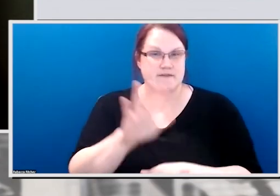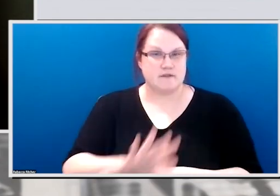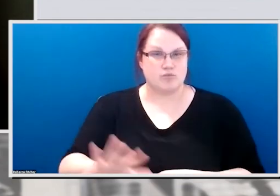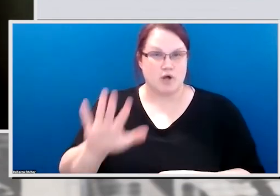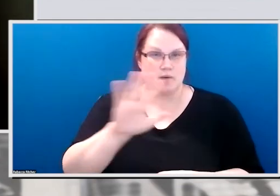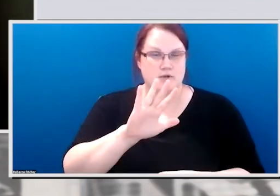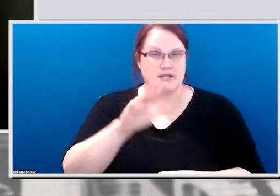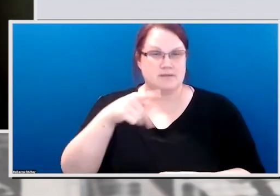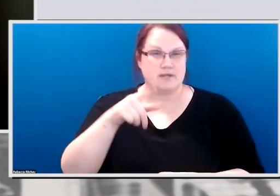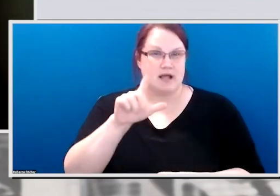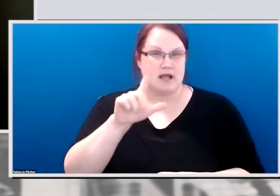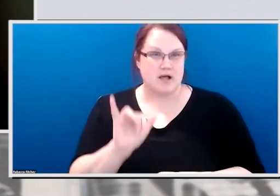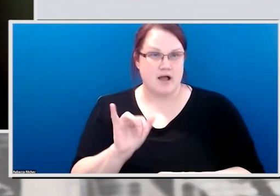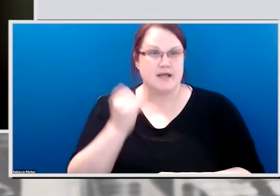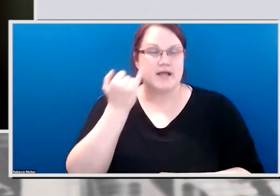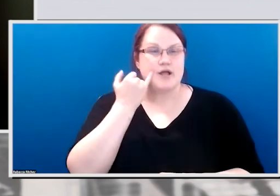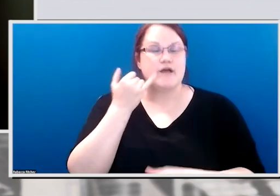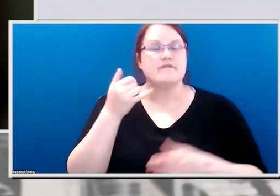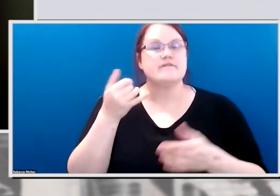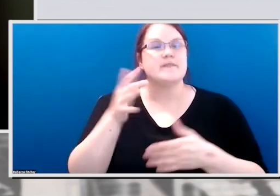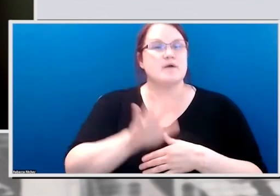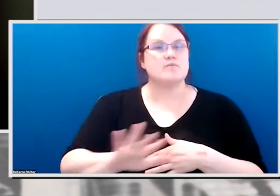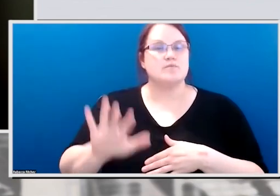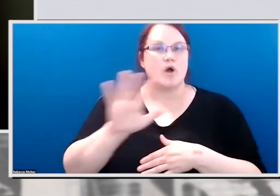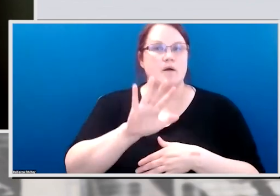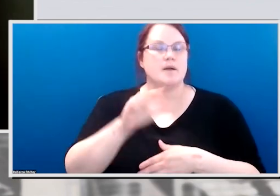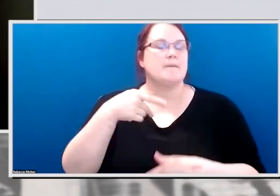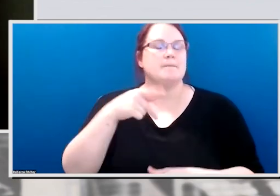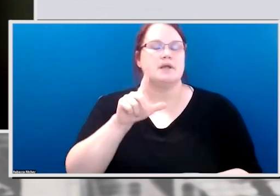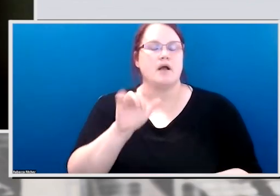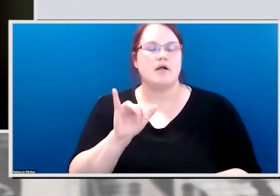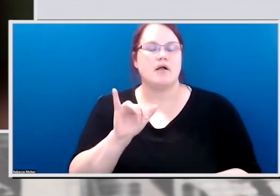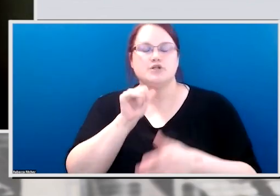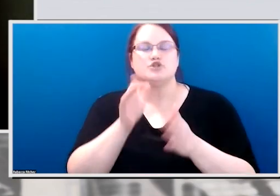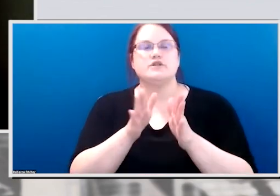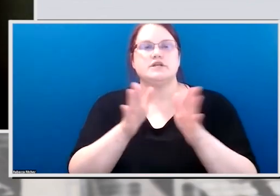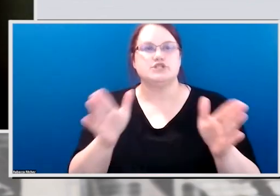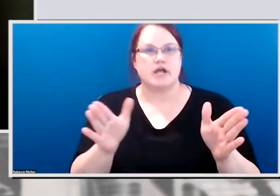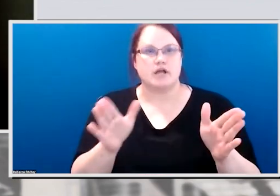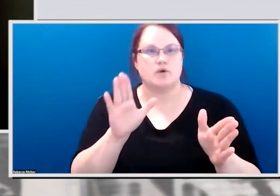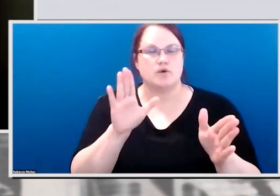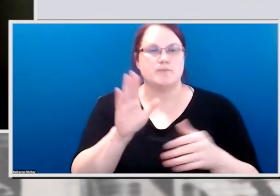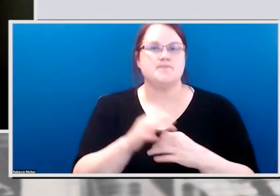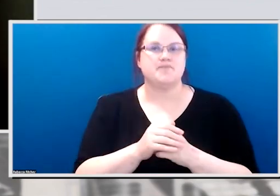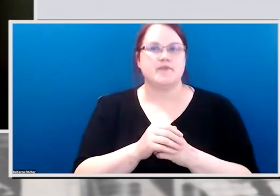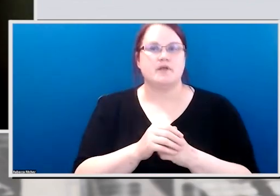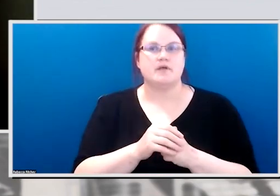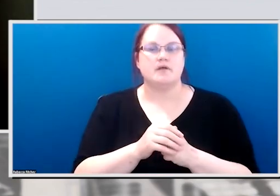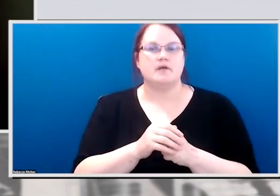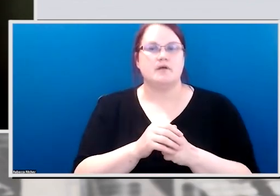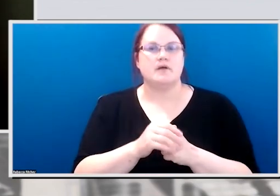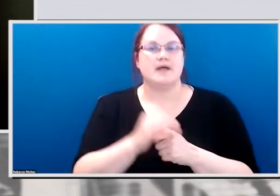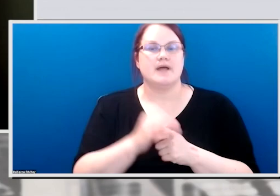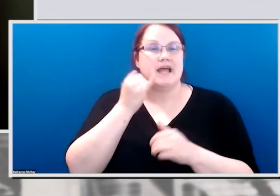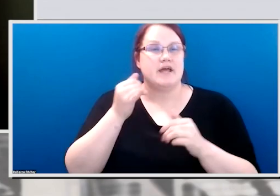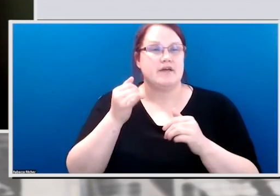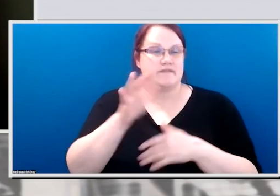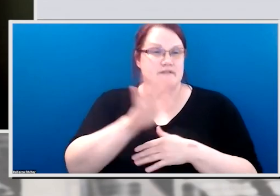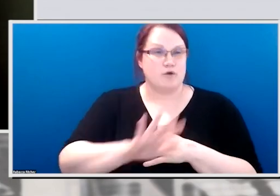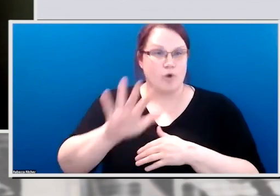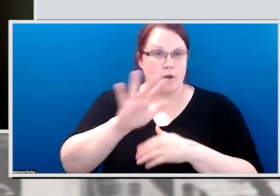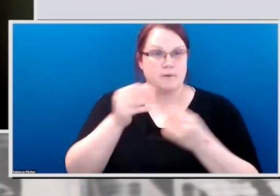PLI. If the property is sold, or I shouldn't say PLI, sorry, to the general coffers if the property is